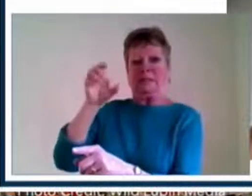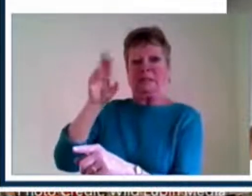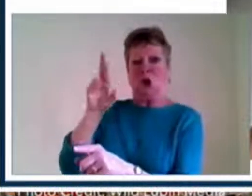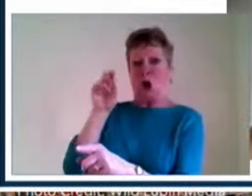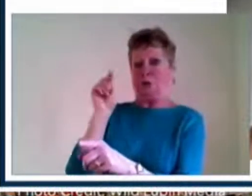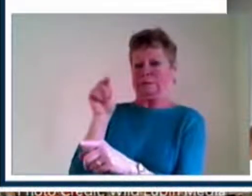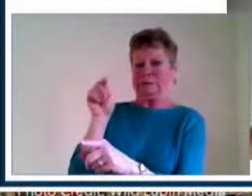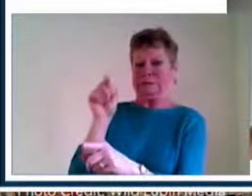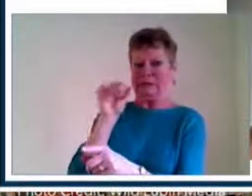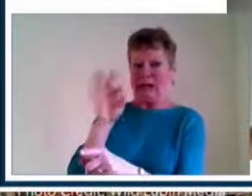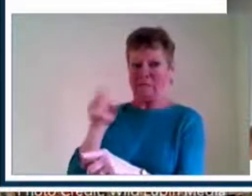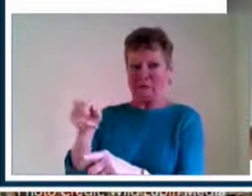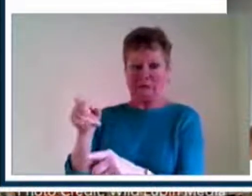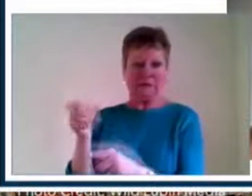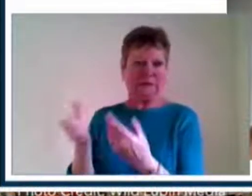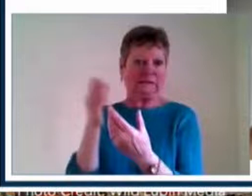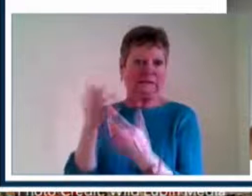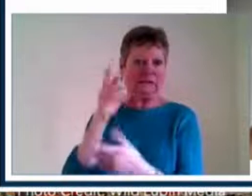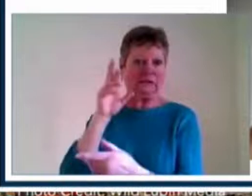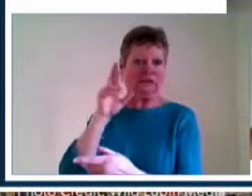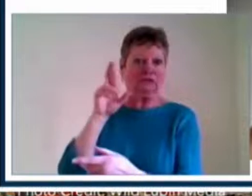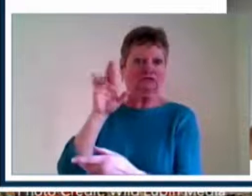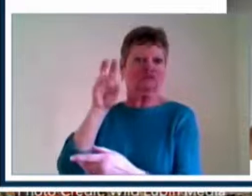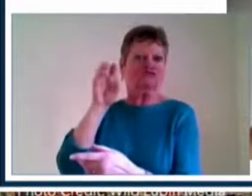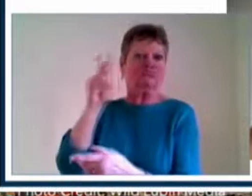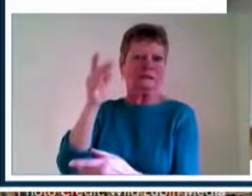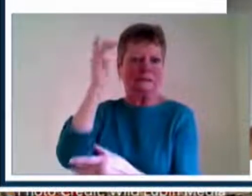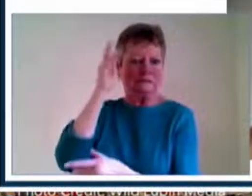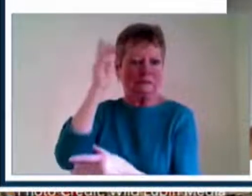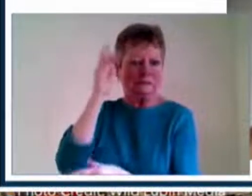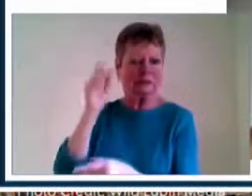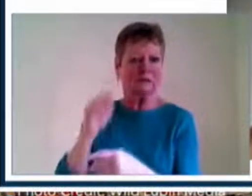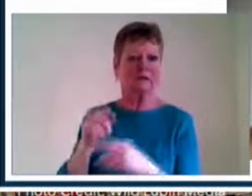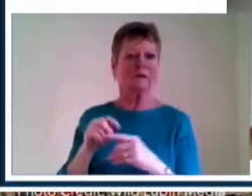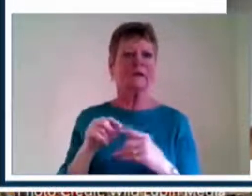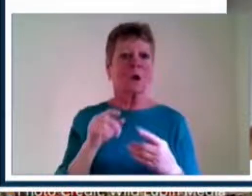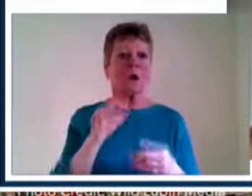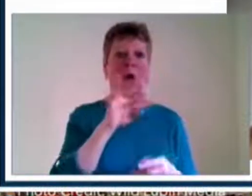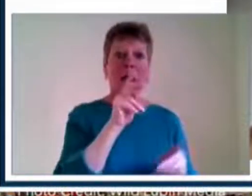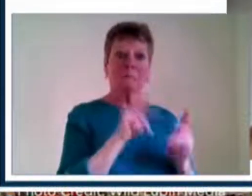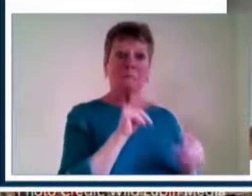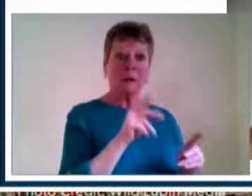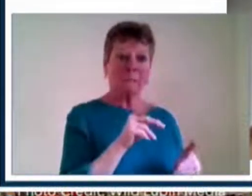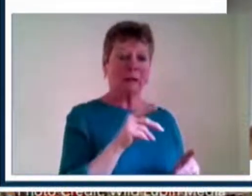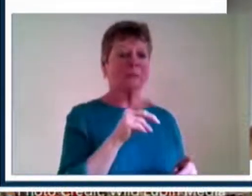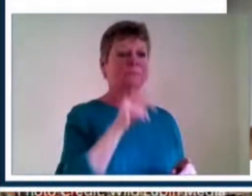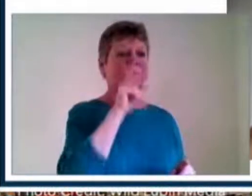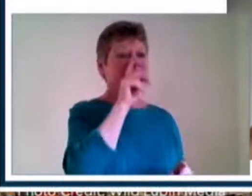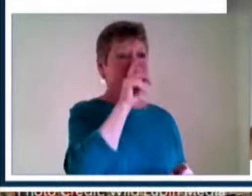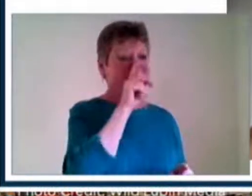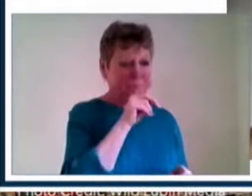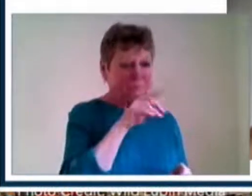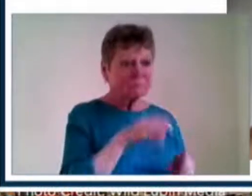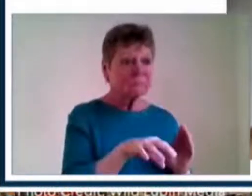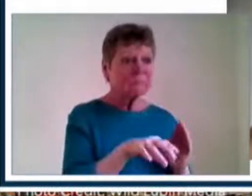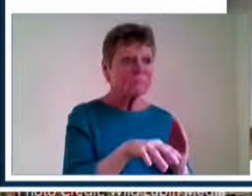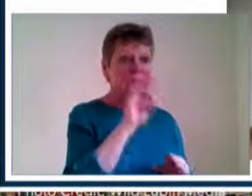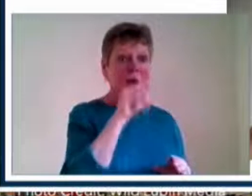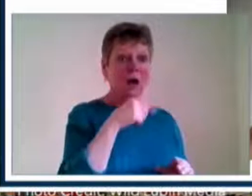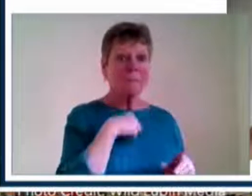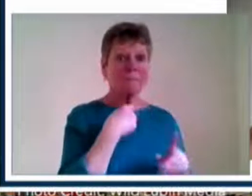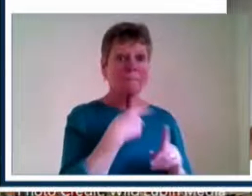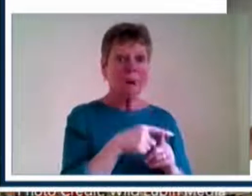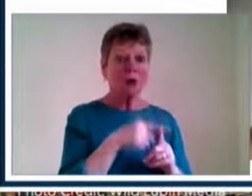results. We do have established a process asking people to report in if they're positive by a PCR